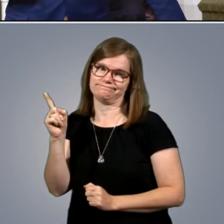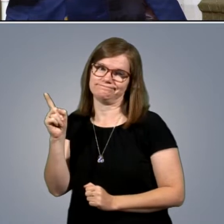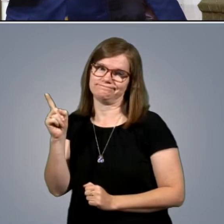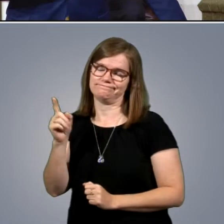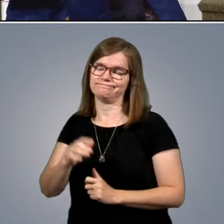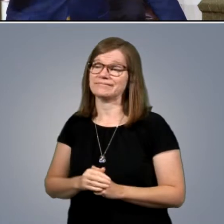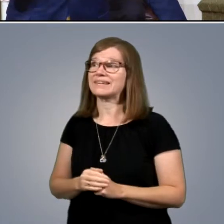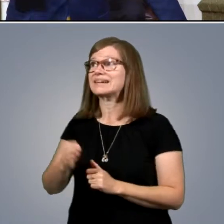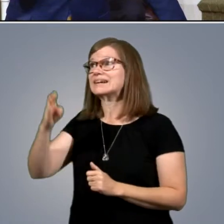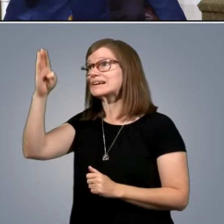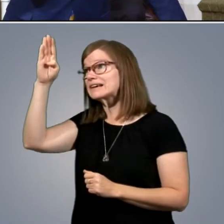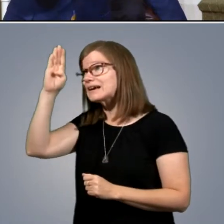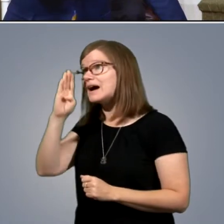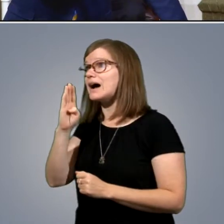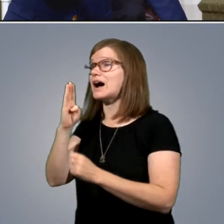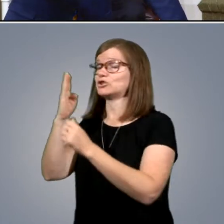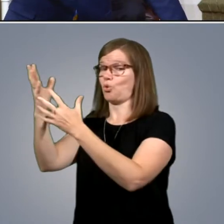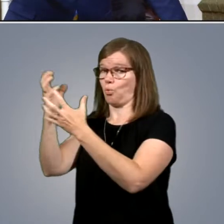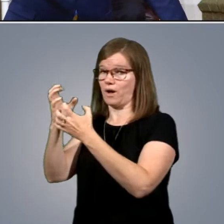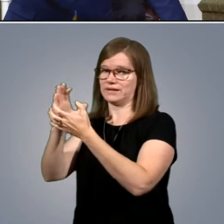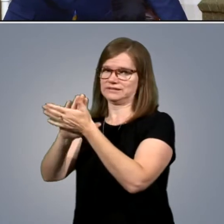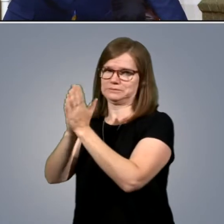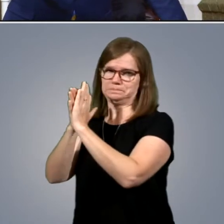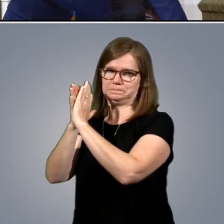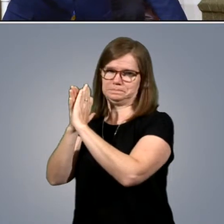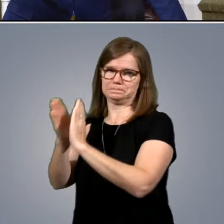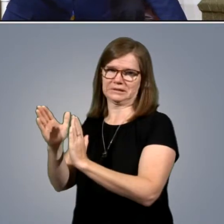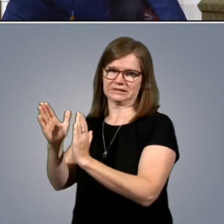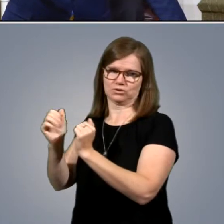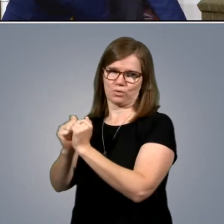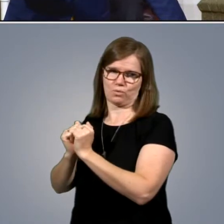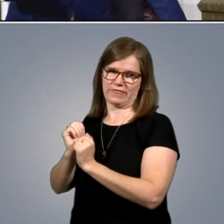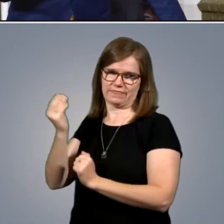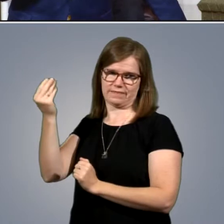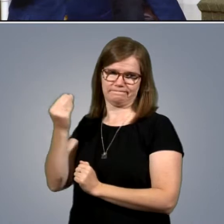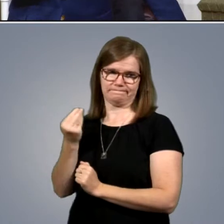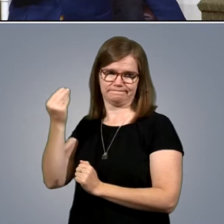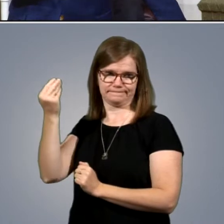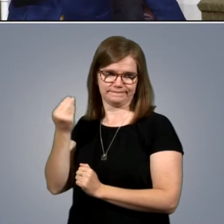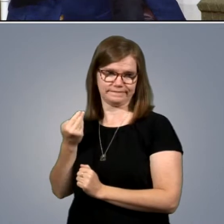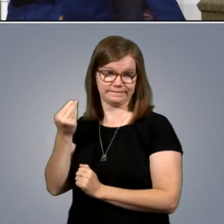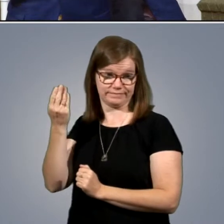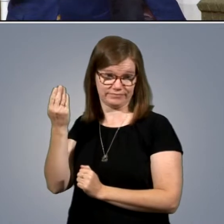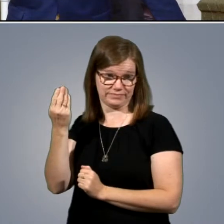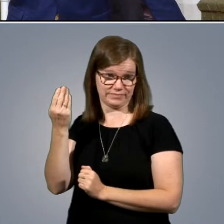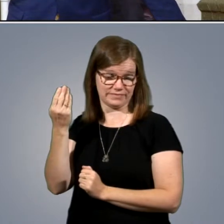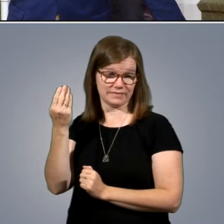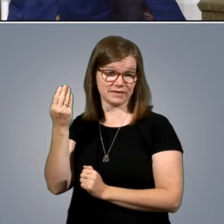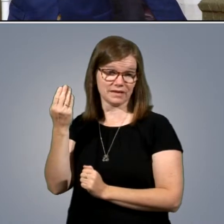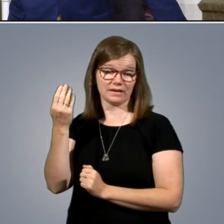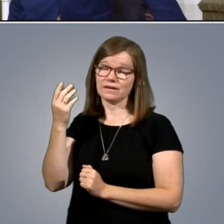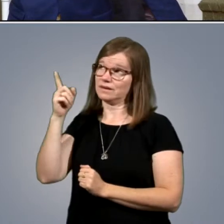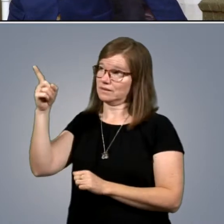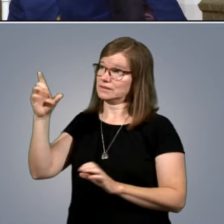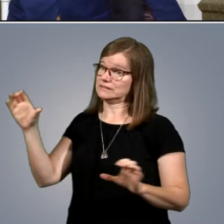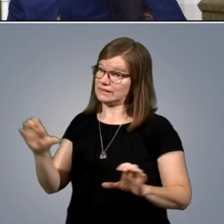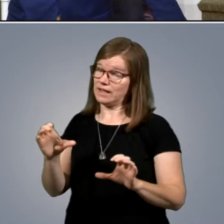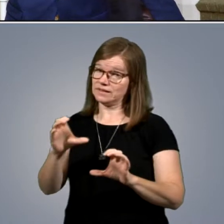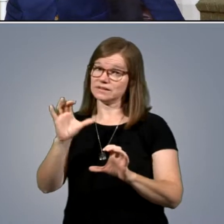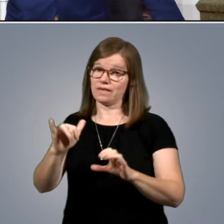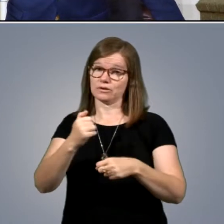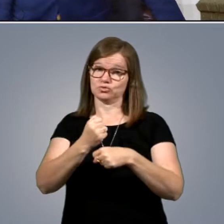See, God wants to make peace with us. And when he does that, it's called justification.